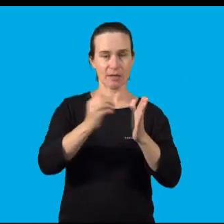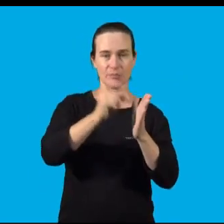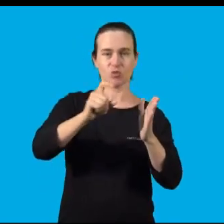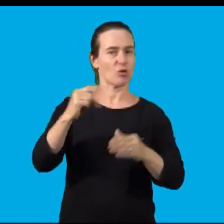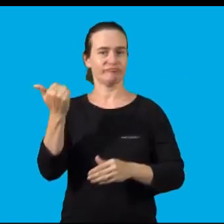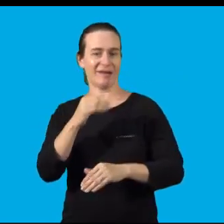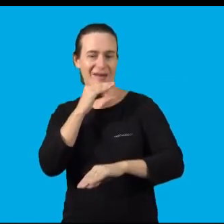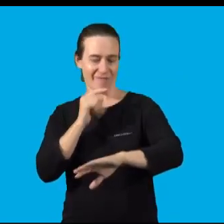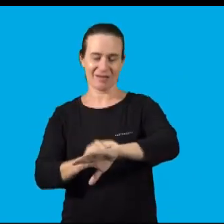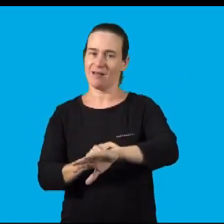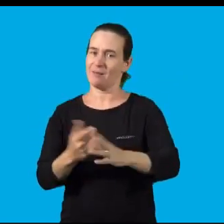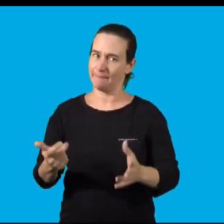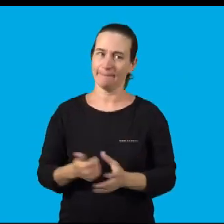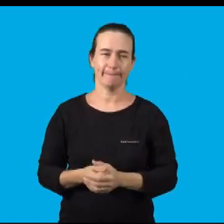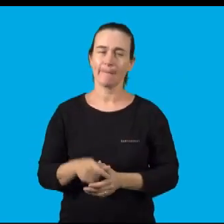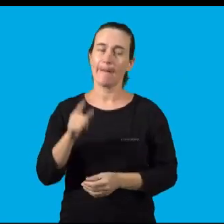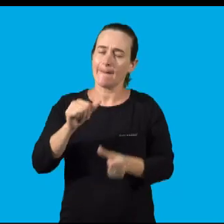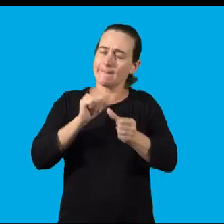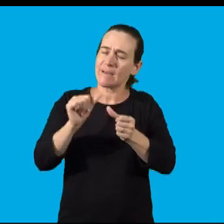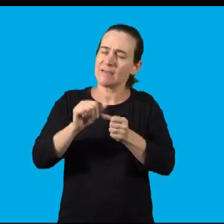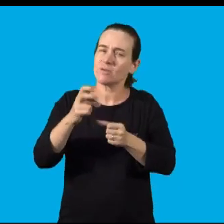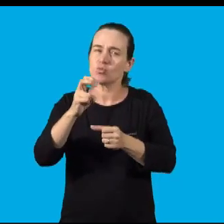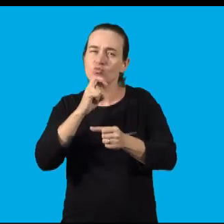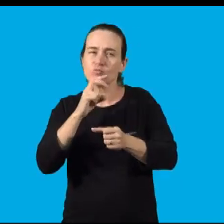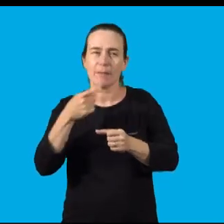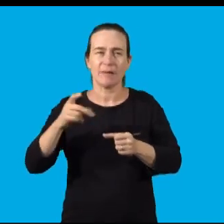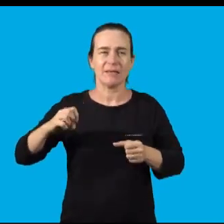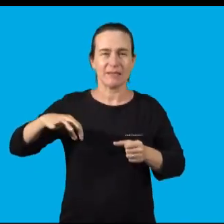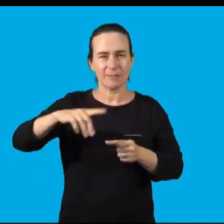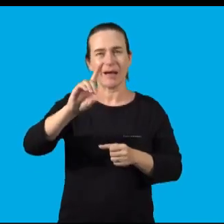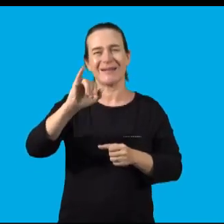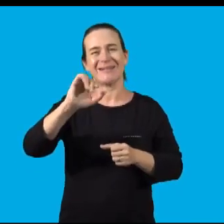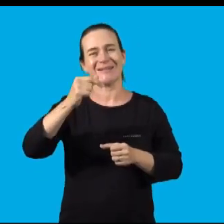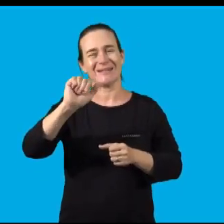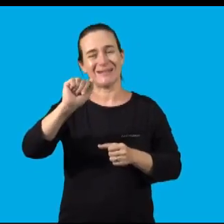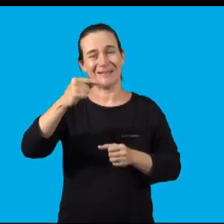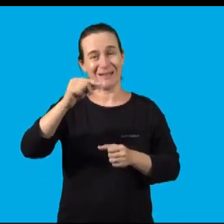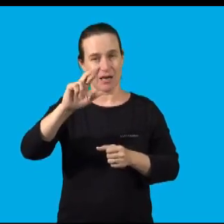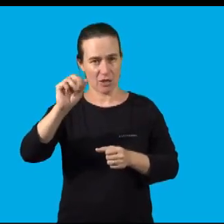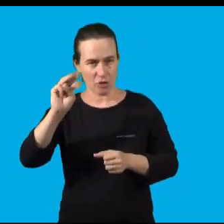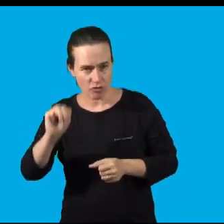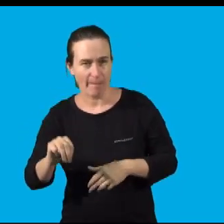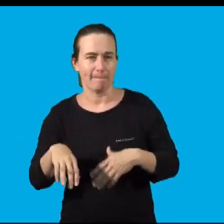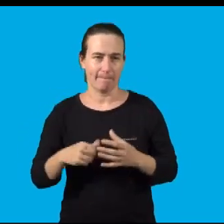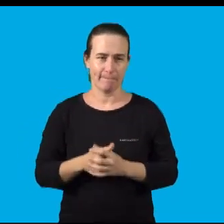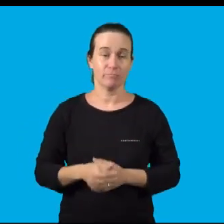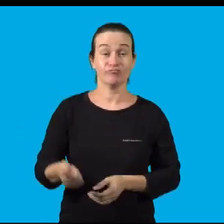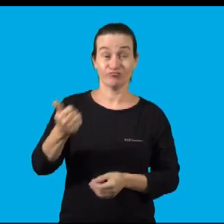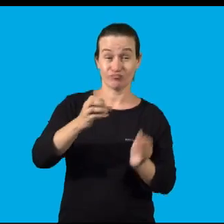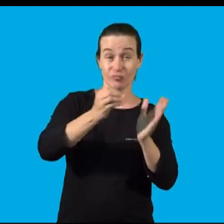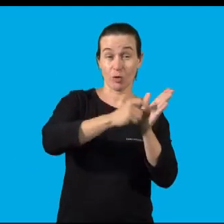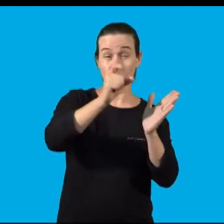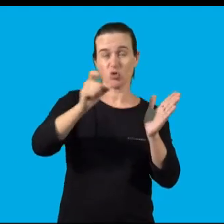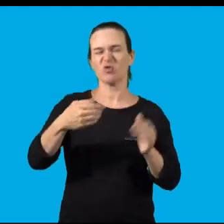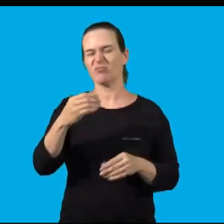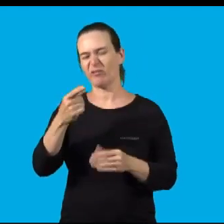not completing the paper. Rather use a spire diagram to plan and do not write a rough draft. Many learners